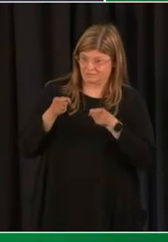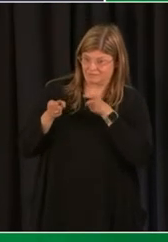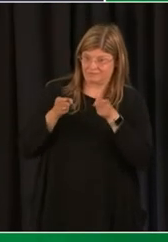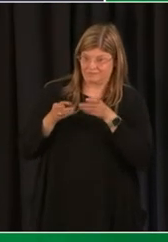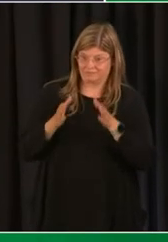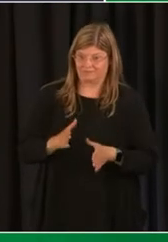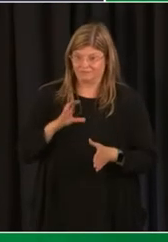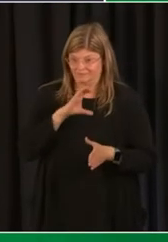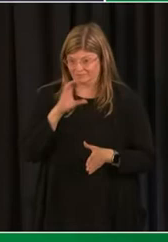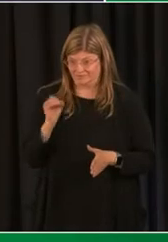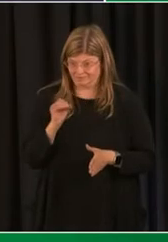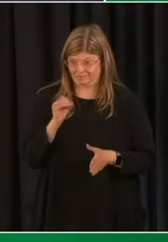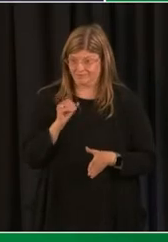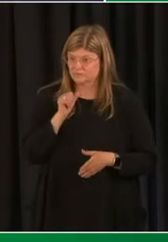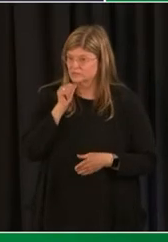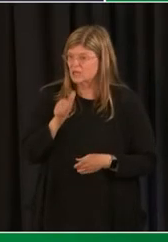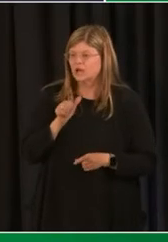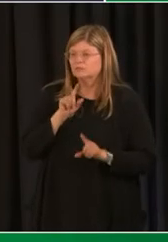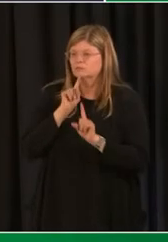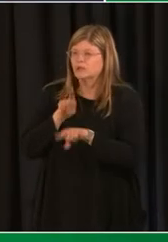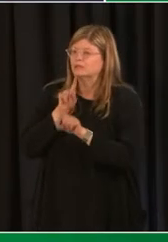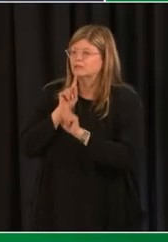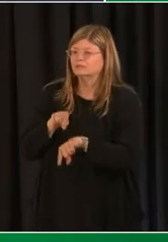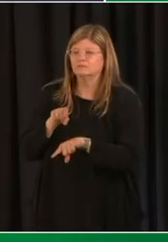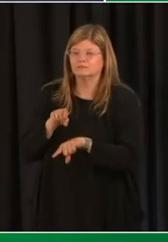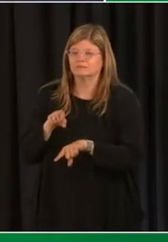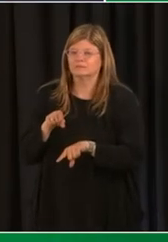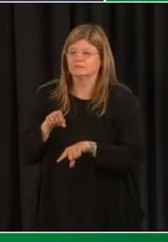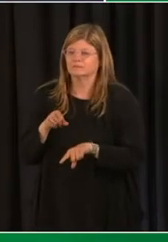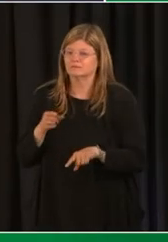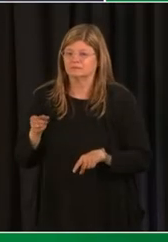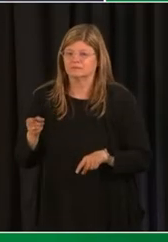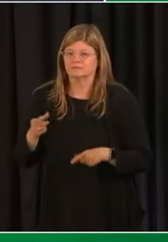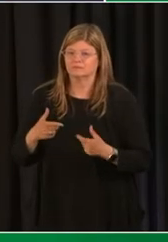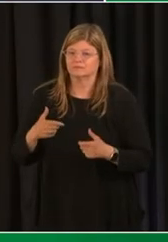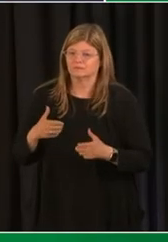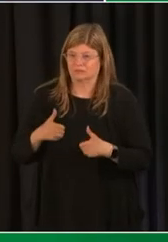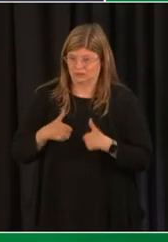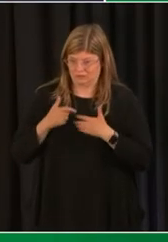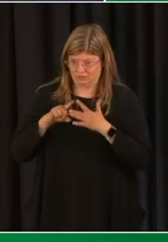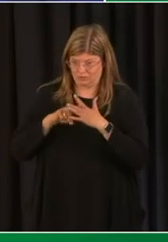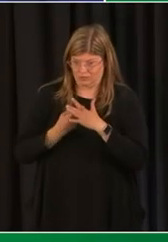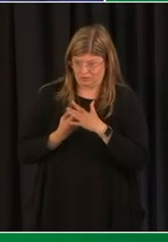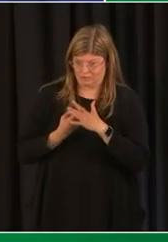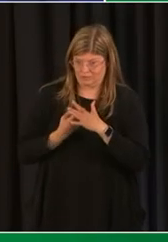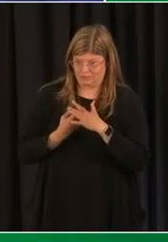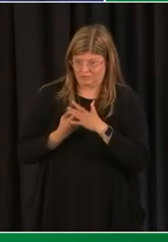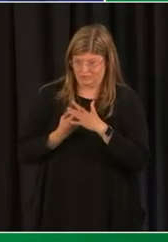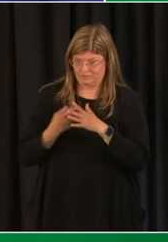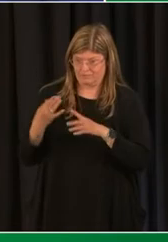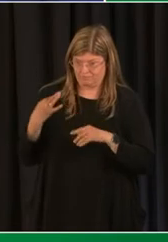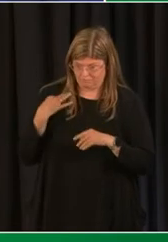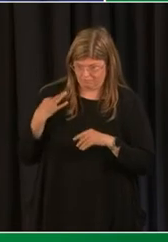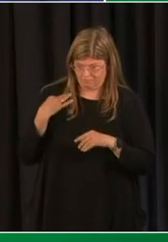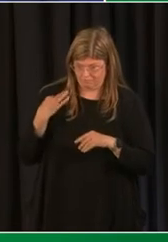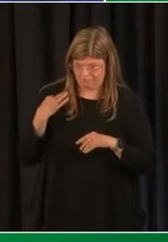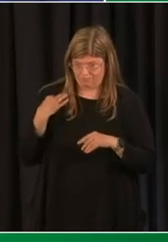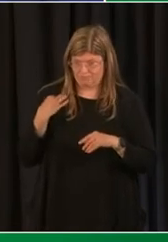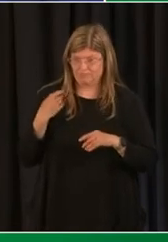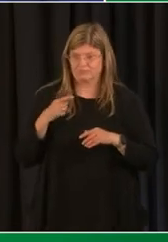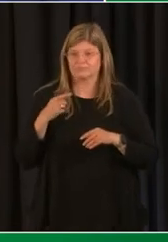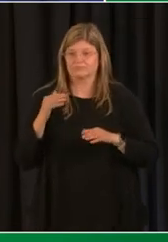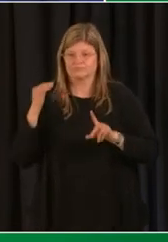is not responsive. So tenant starts application, we start paying the landlord to verify the tenancy, submit